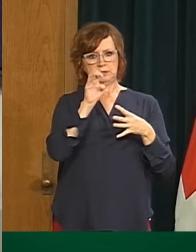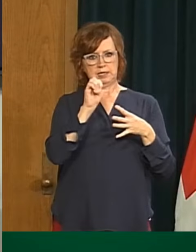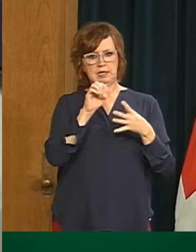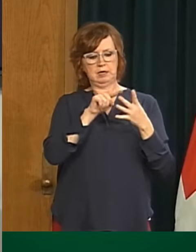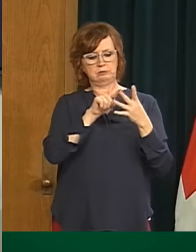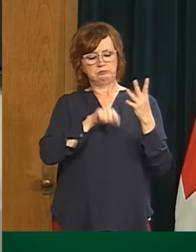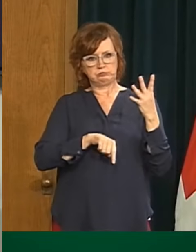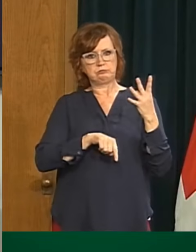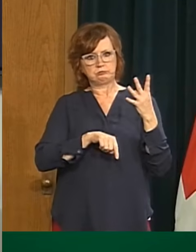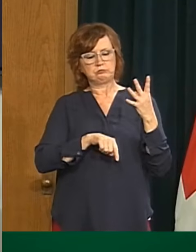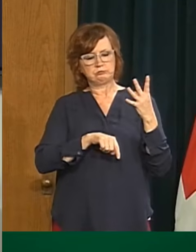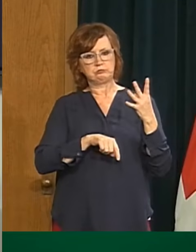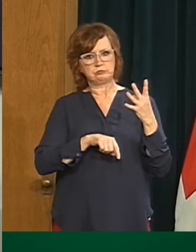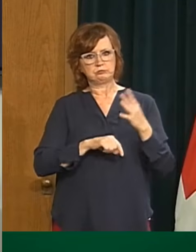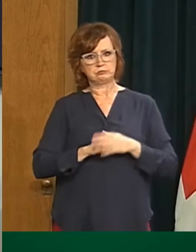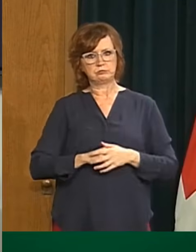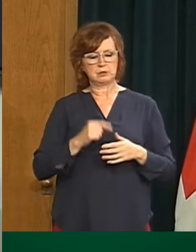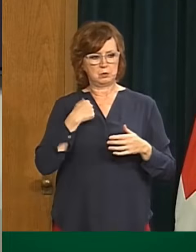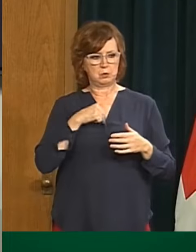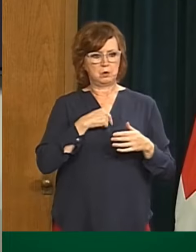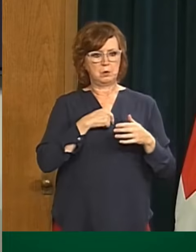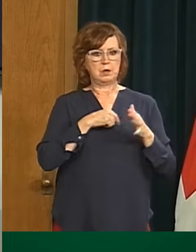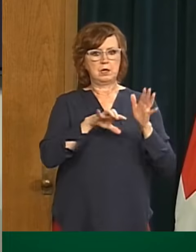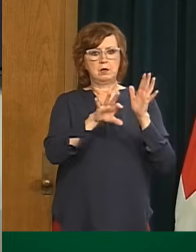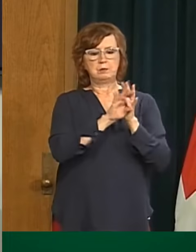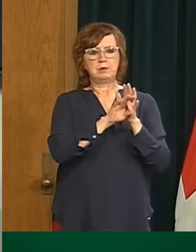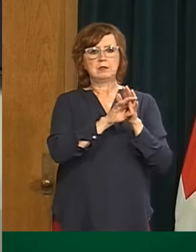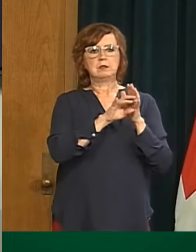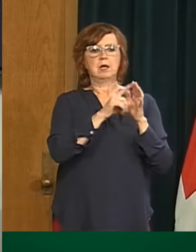So, but yes, we have partnered with somebody local for that reason.